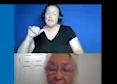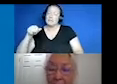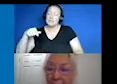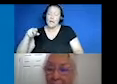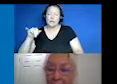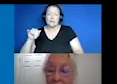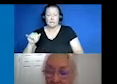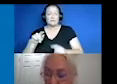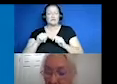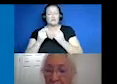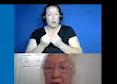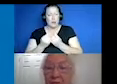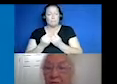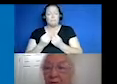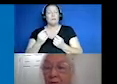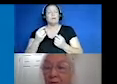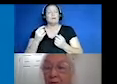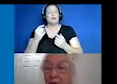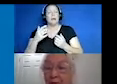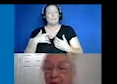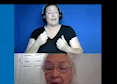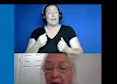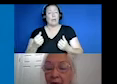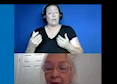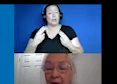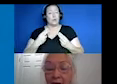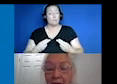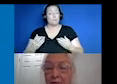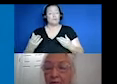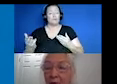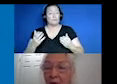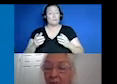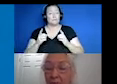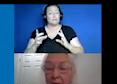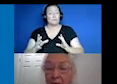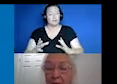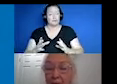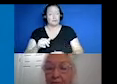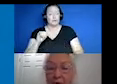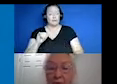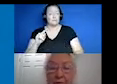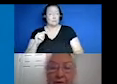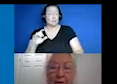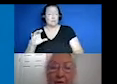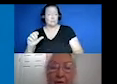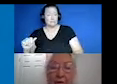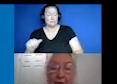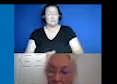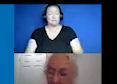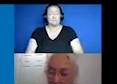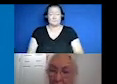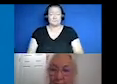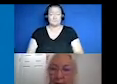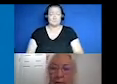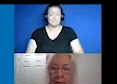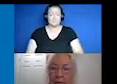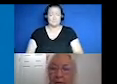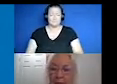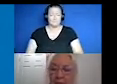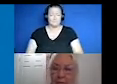and I'm the Health and Human Services Director here at Intertribal Council of Arizona.